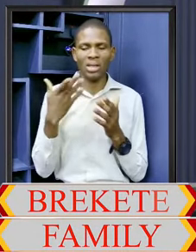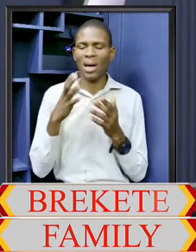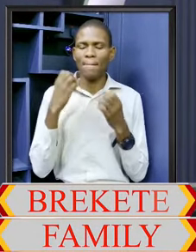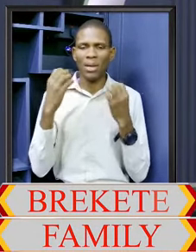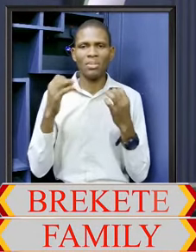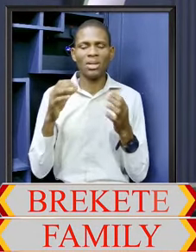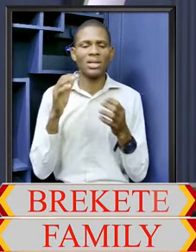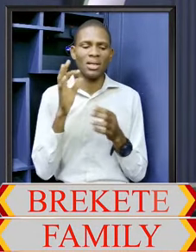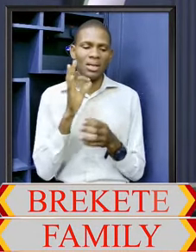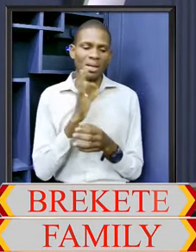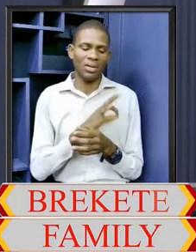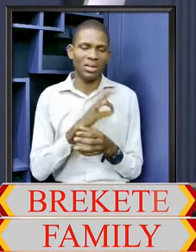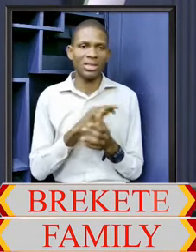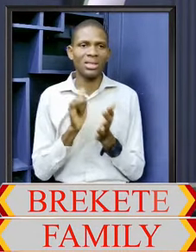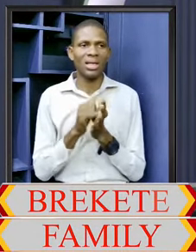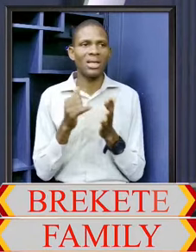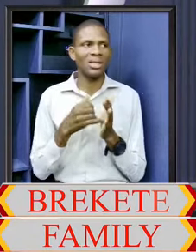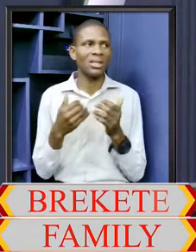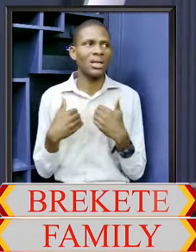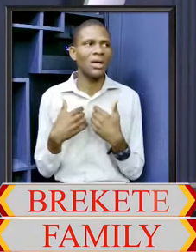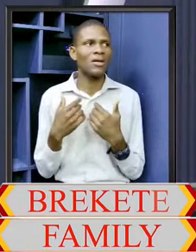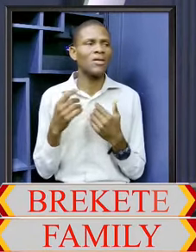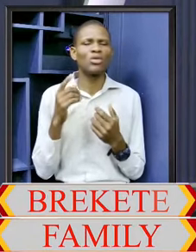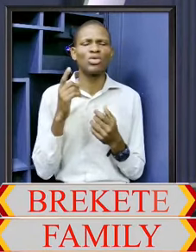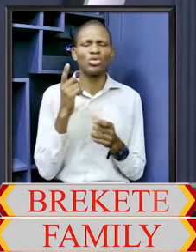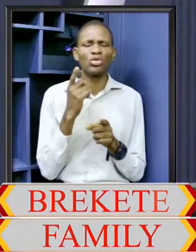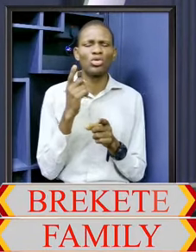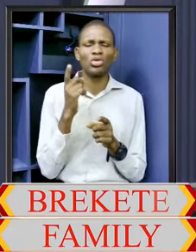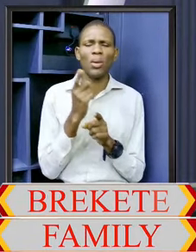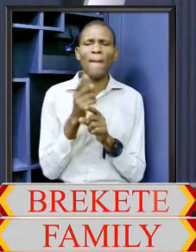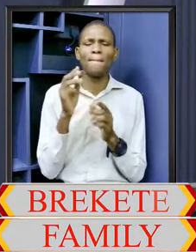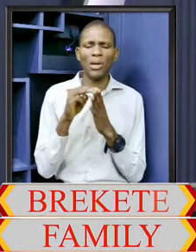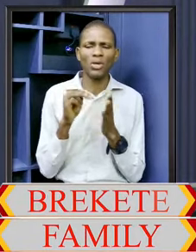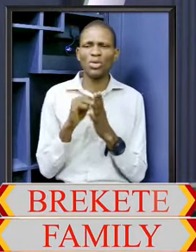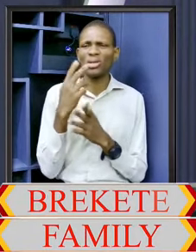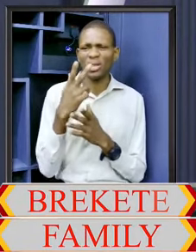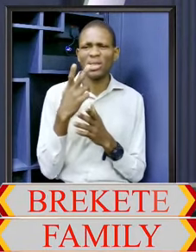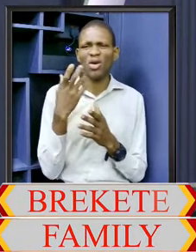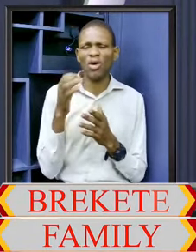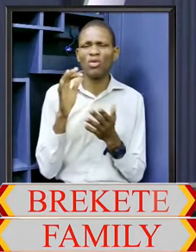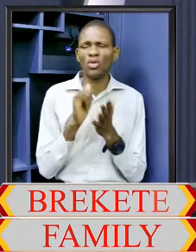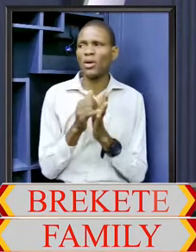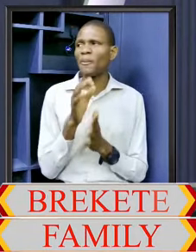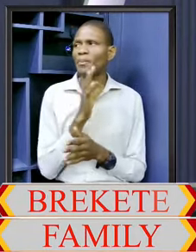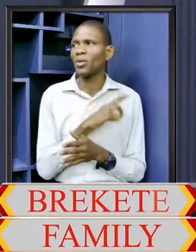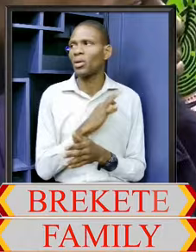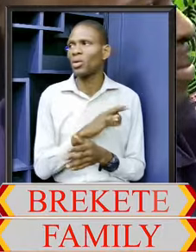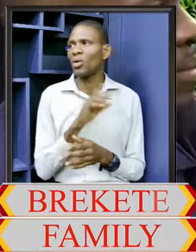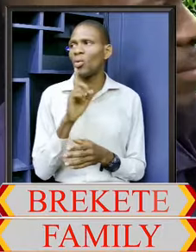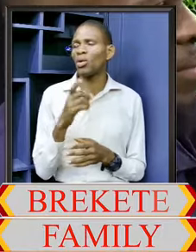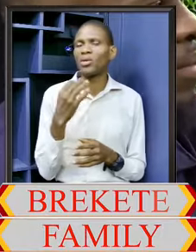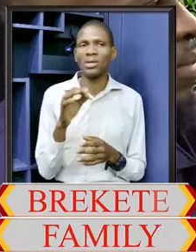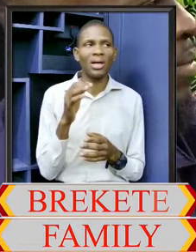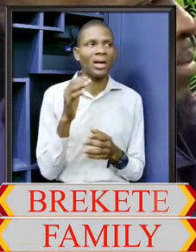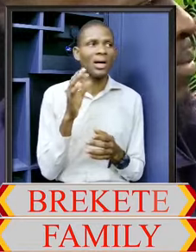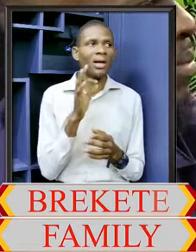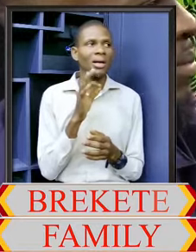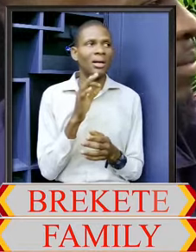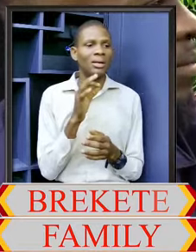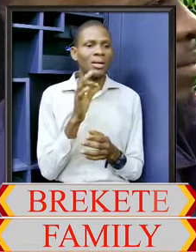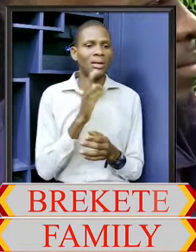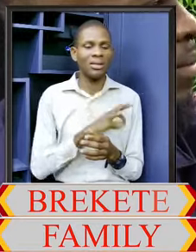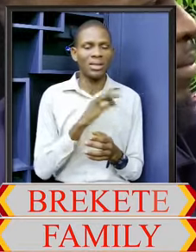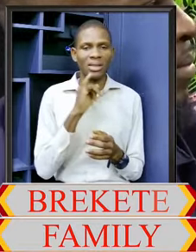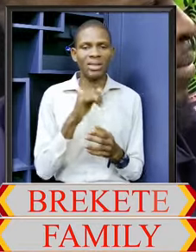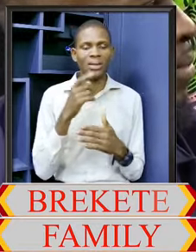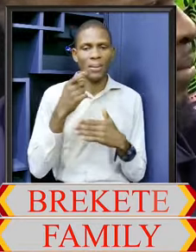get, yes, where you've been done share with me. If you mention just 3 of those advantages. Okay, one of the advantages, just like I talked